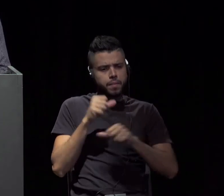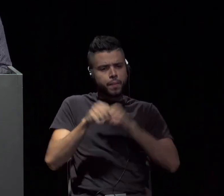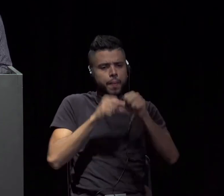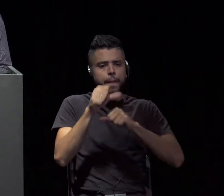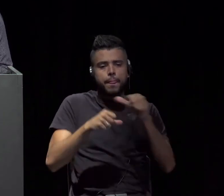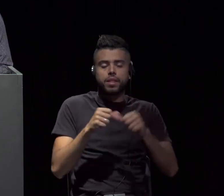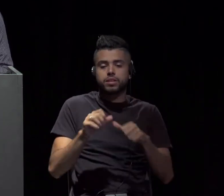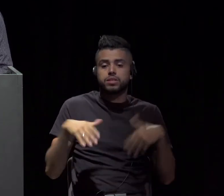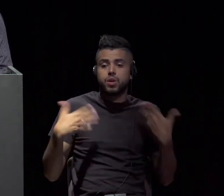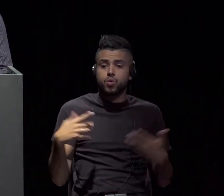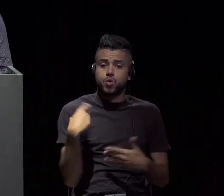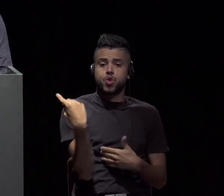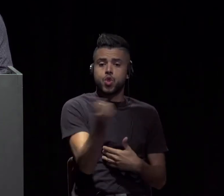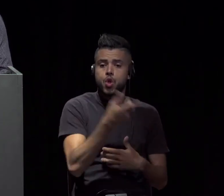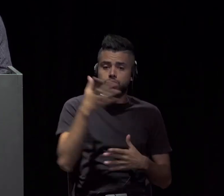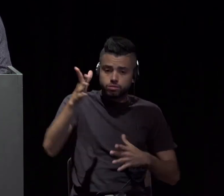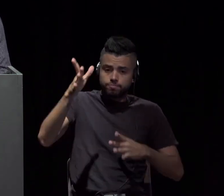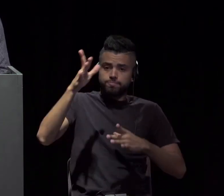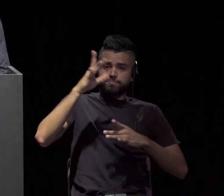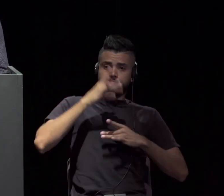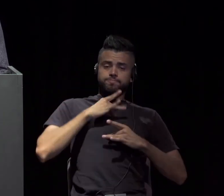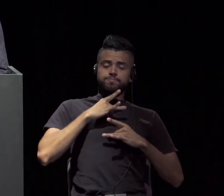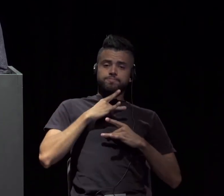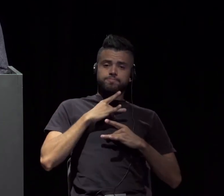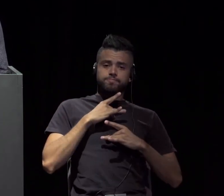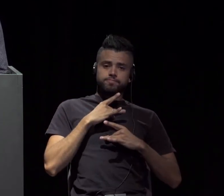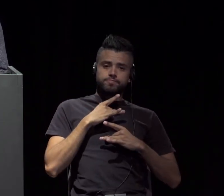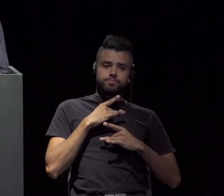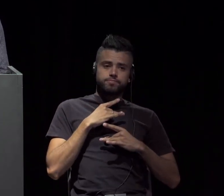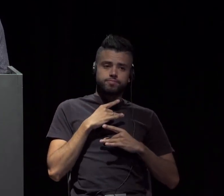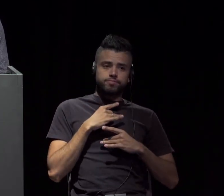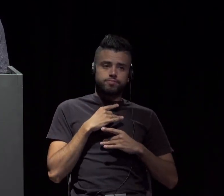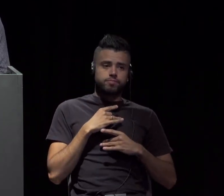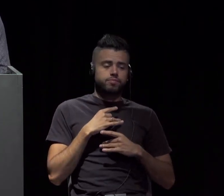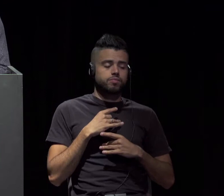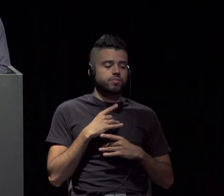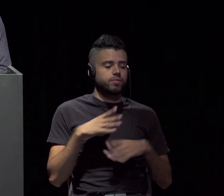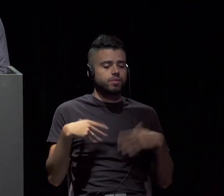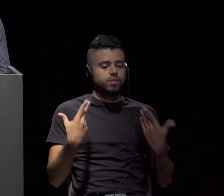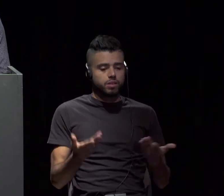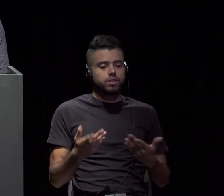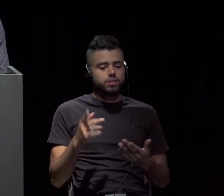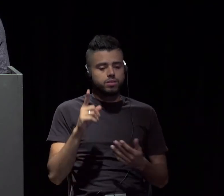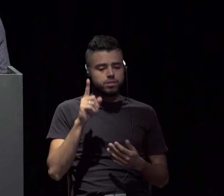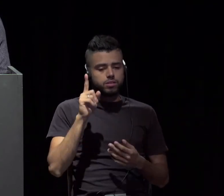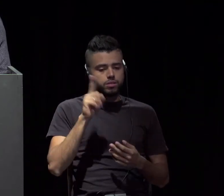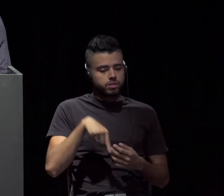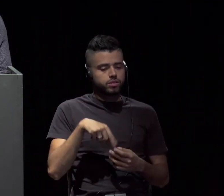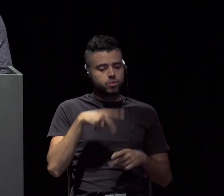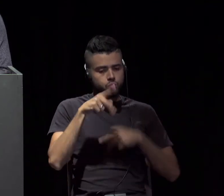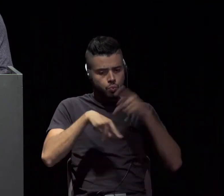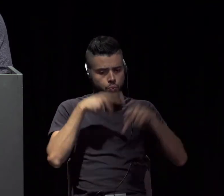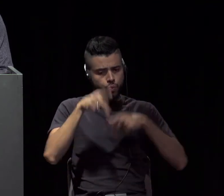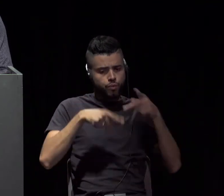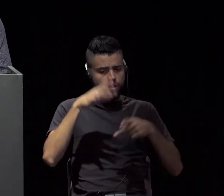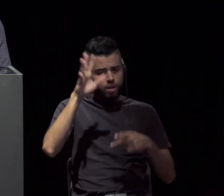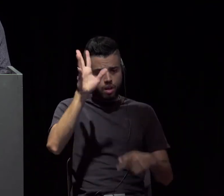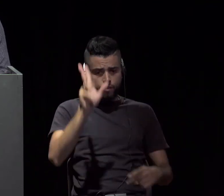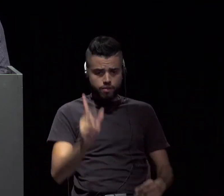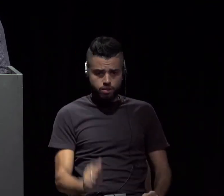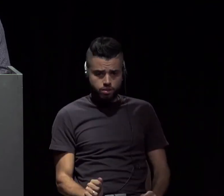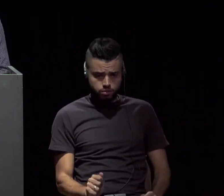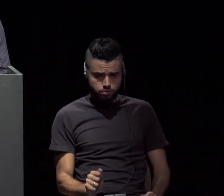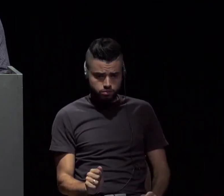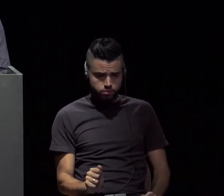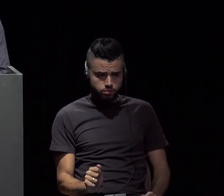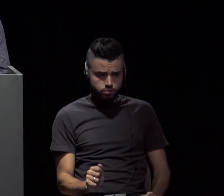recognize, as the communalist ethos of African peoples dictate, that the matter of conceiving a child might be in the hands